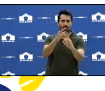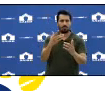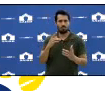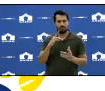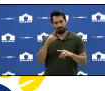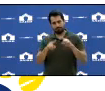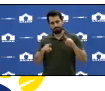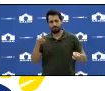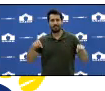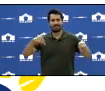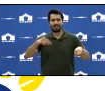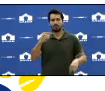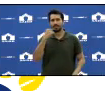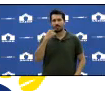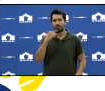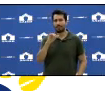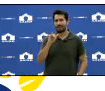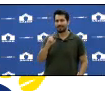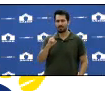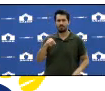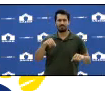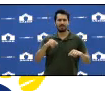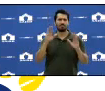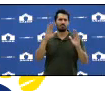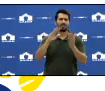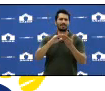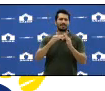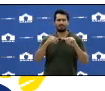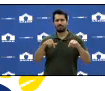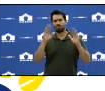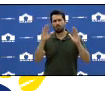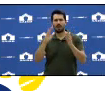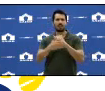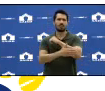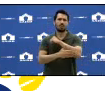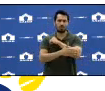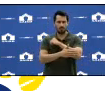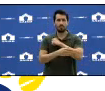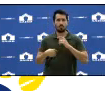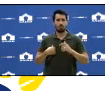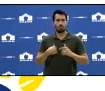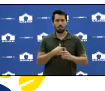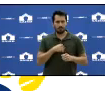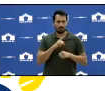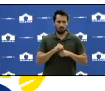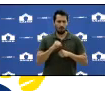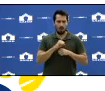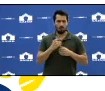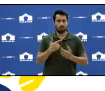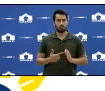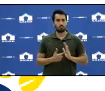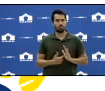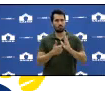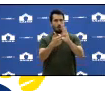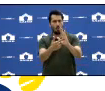here in San Antonio, in the state of Texas, this great country of ours, we are showing that when we